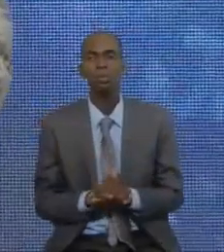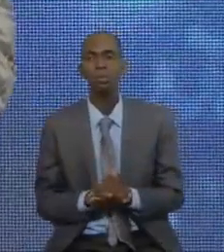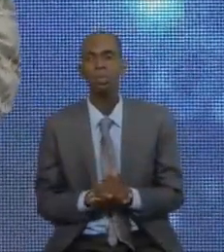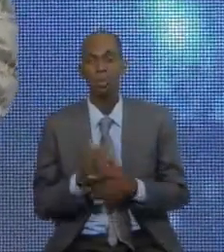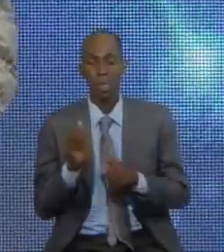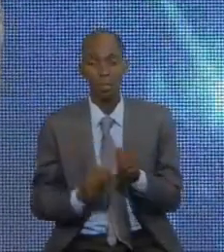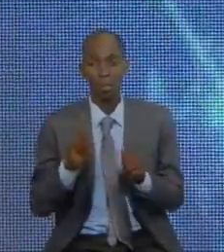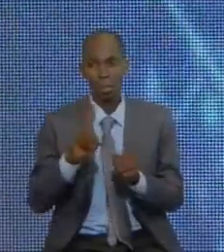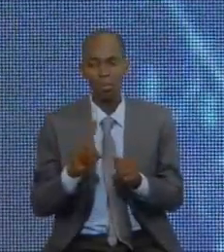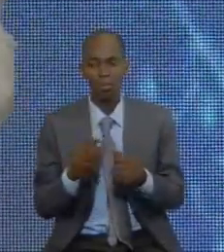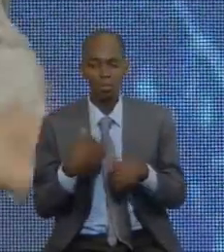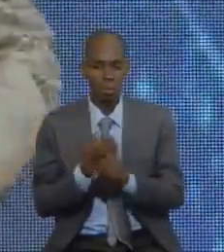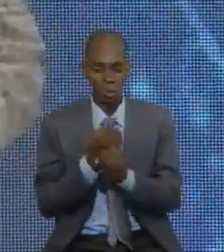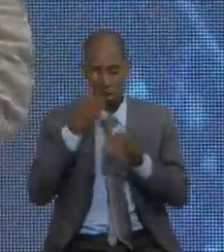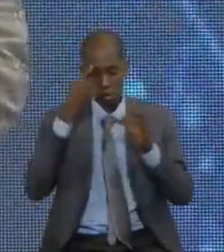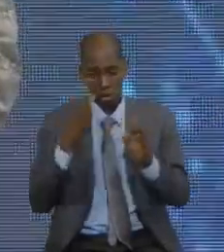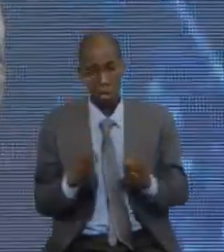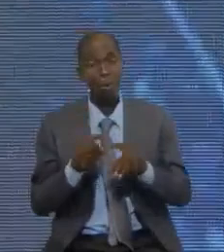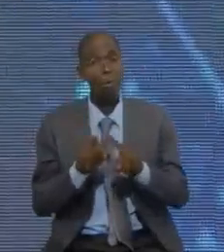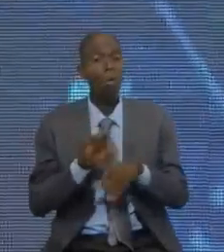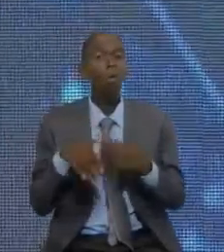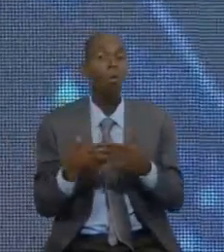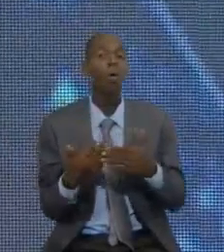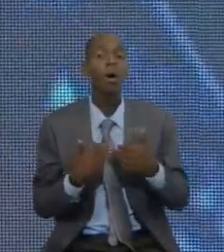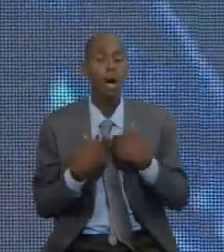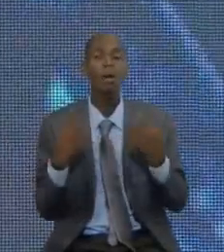Everybody making decision, but all have sinned.